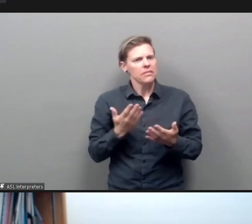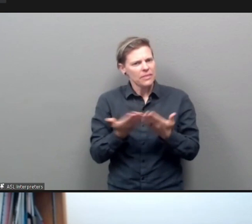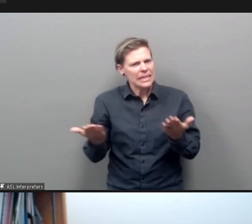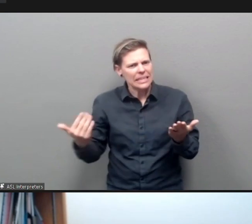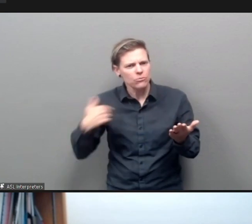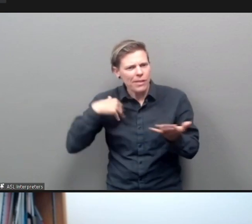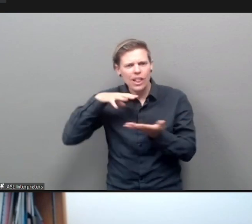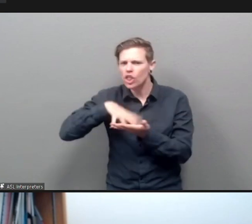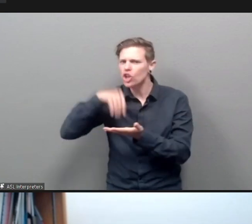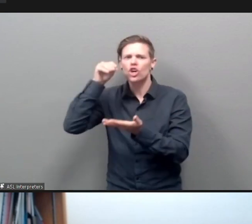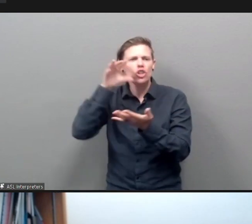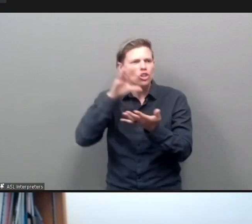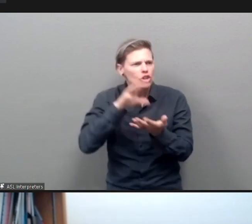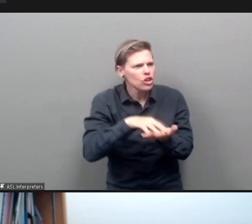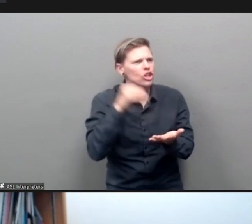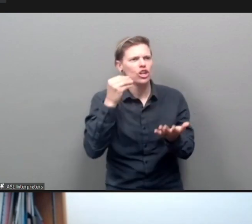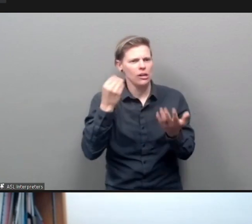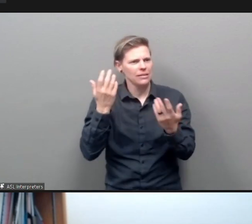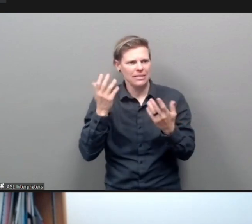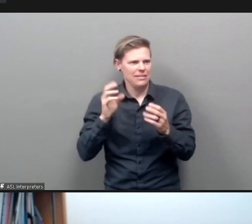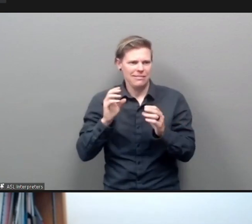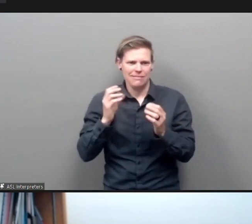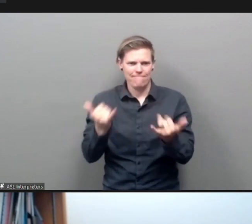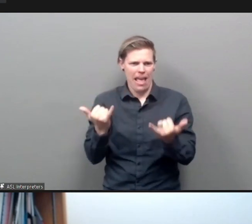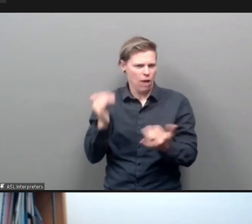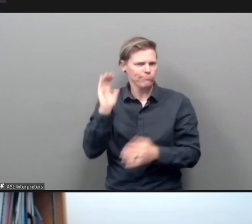right now at hospitals, and